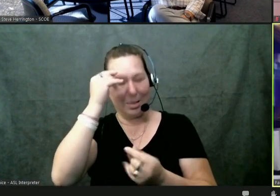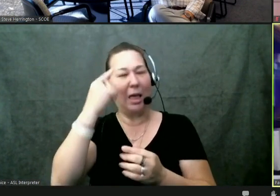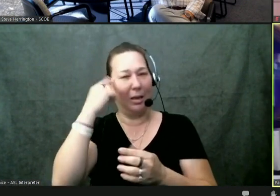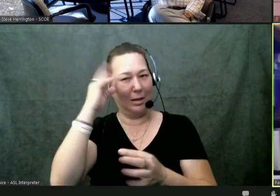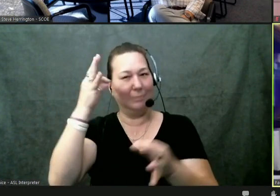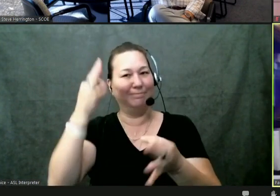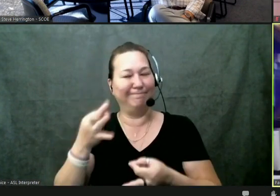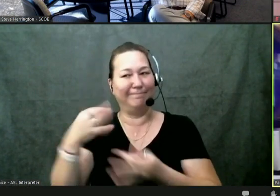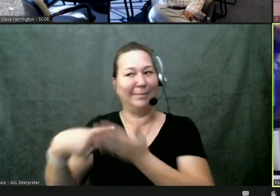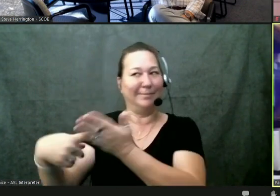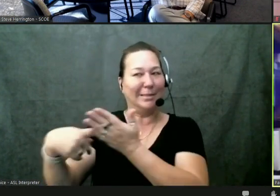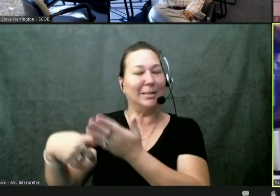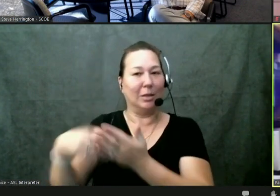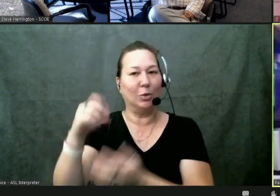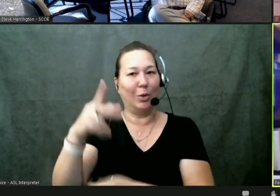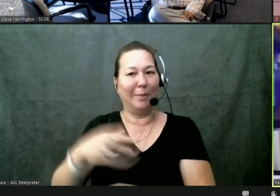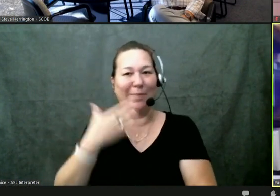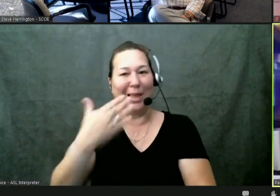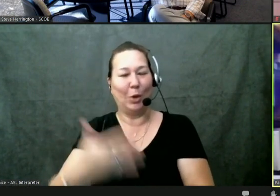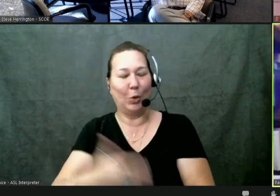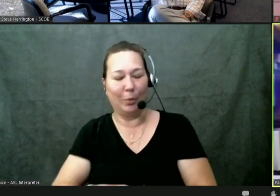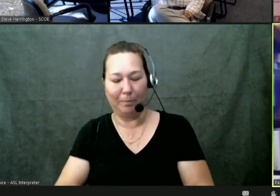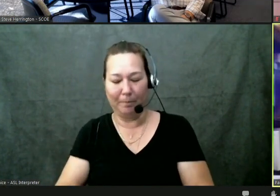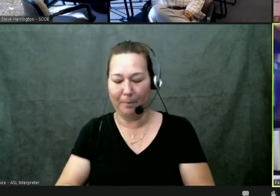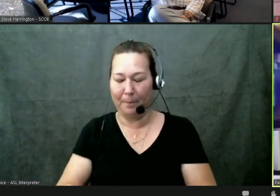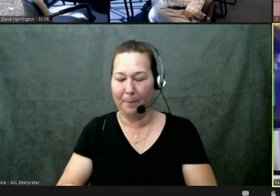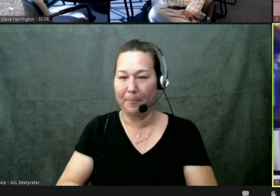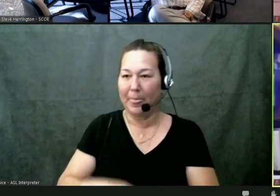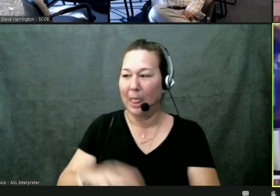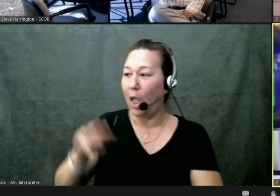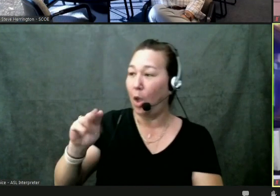Okay. Martin, did you have a follow-up question?